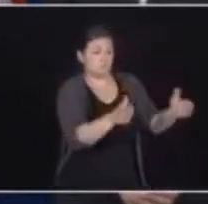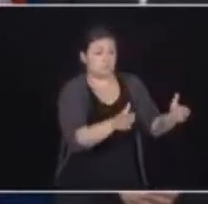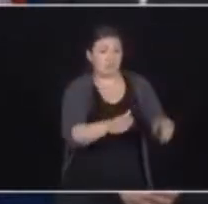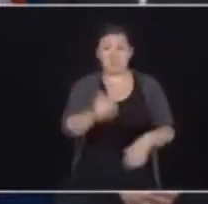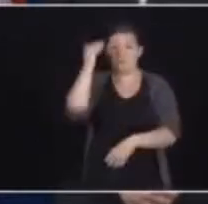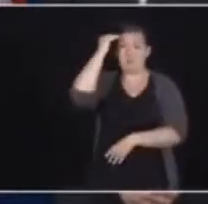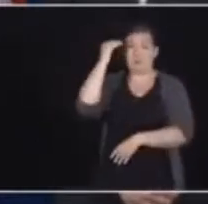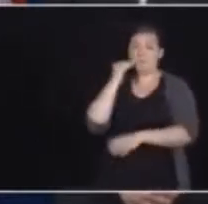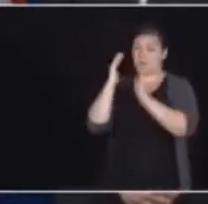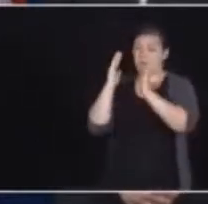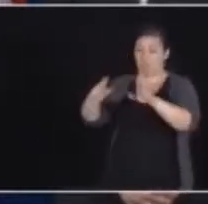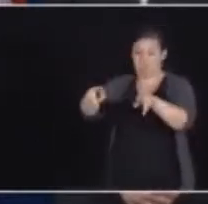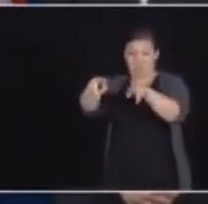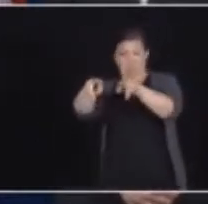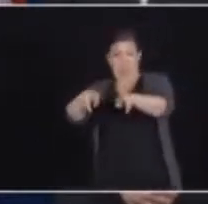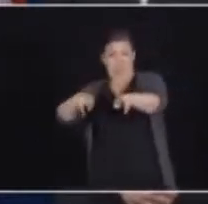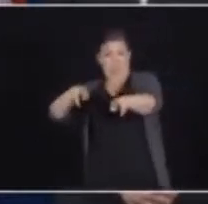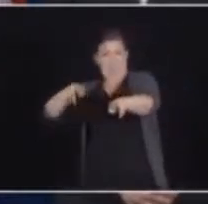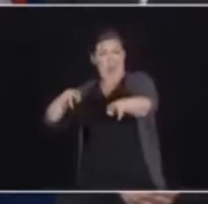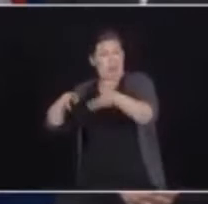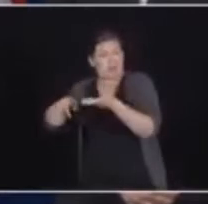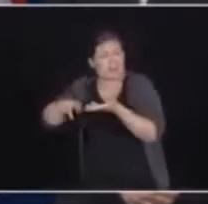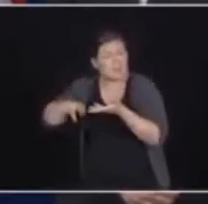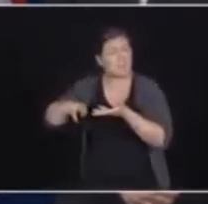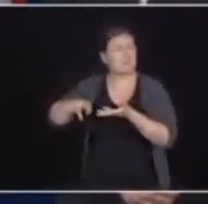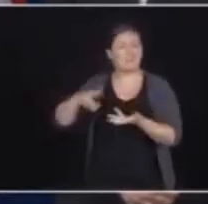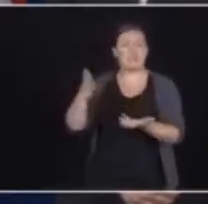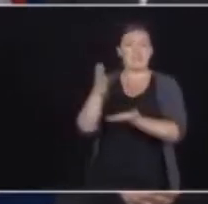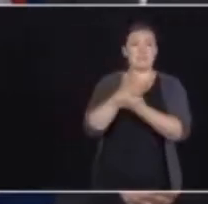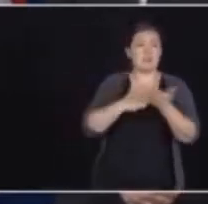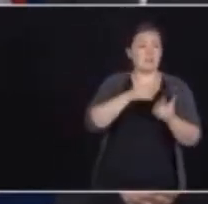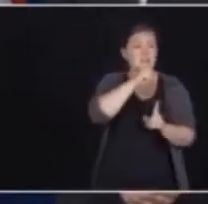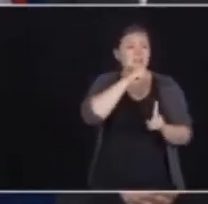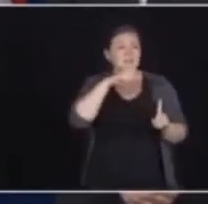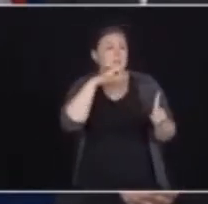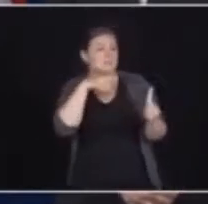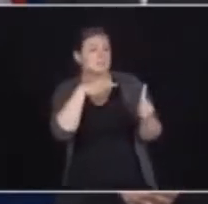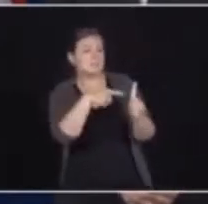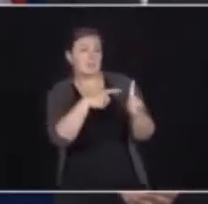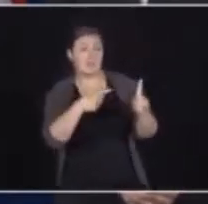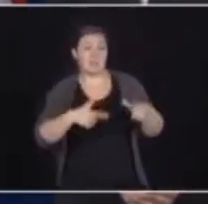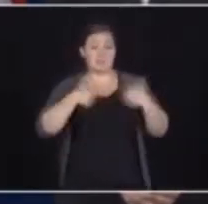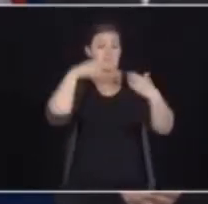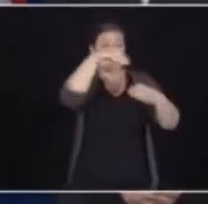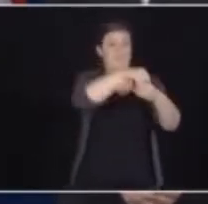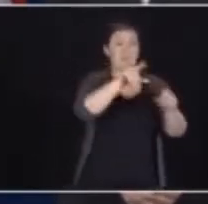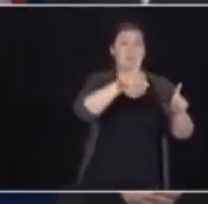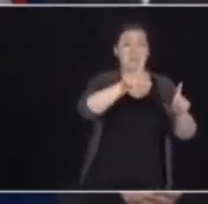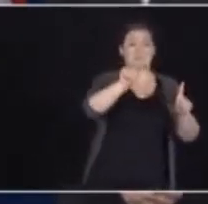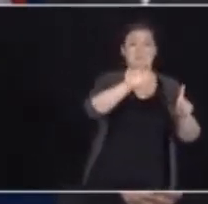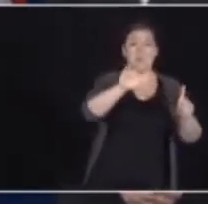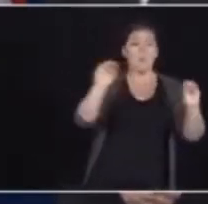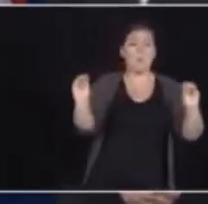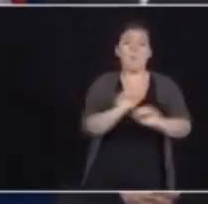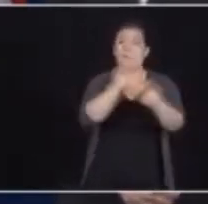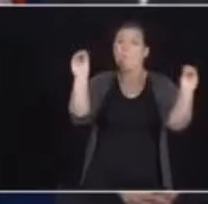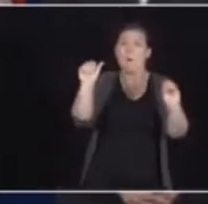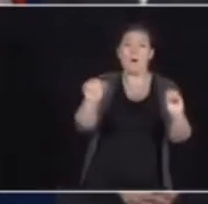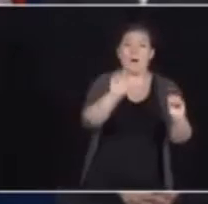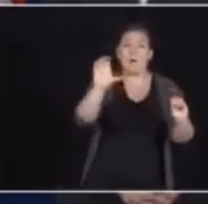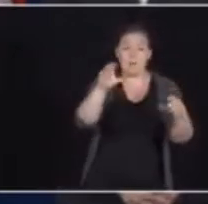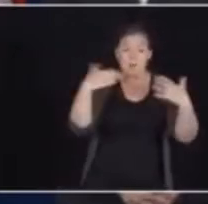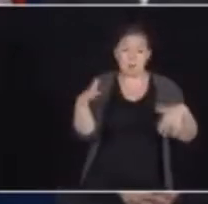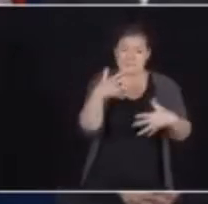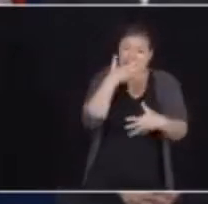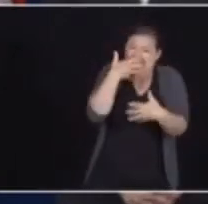air conditioning during the summer months. It's unacceptable, and we're going to fix it. And that's why last week I committed